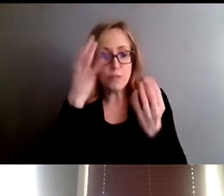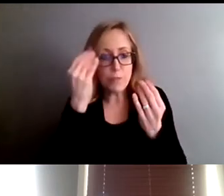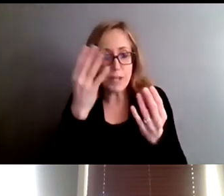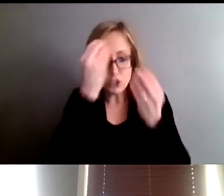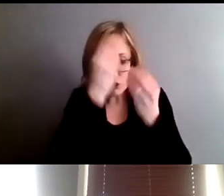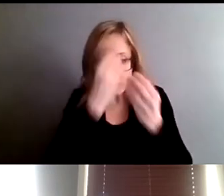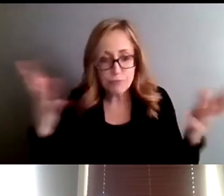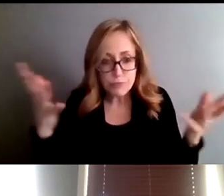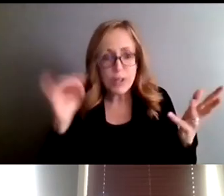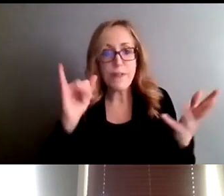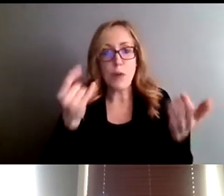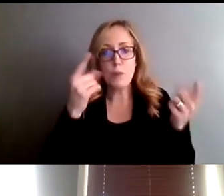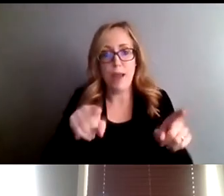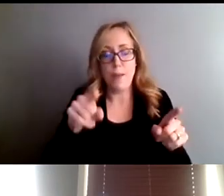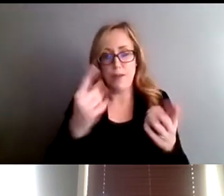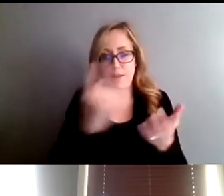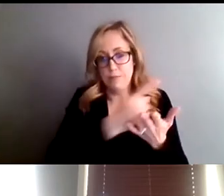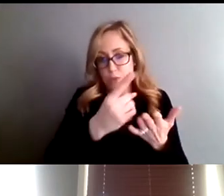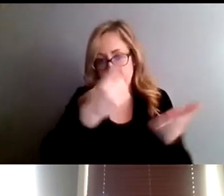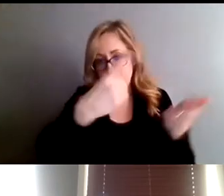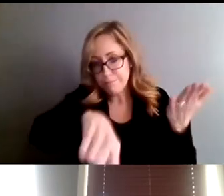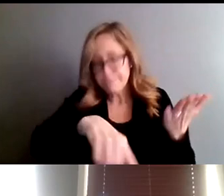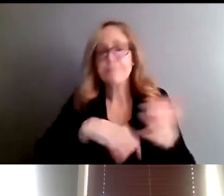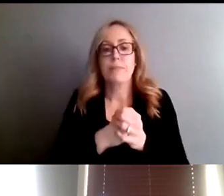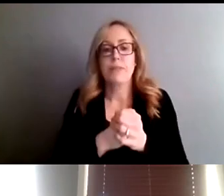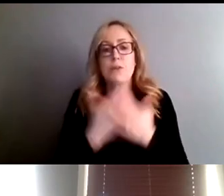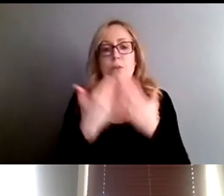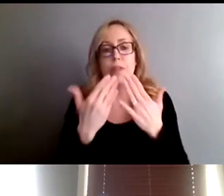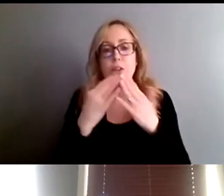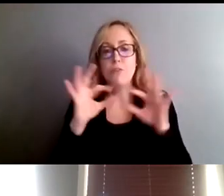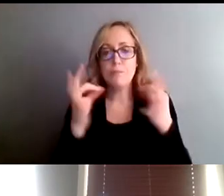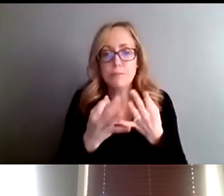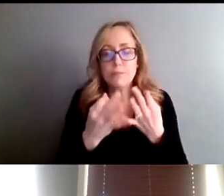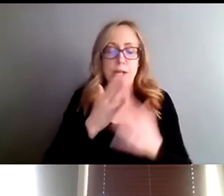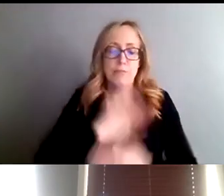occurring over the course of the next week. Thank you, families. Truly appreciate your support and partnership.